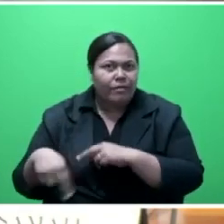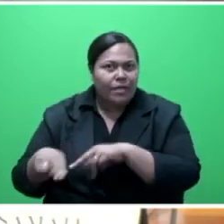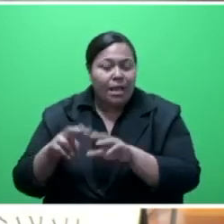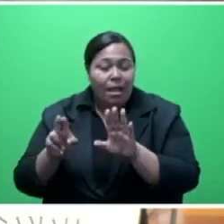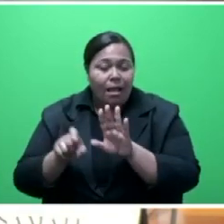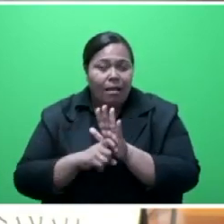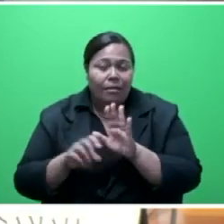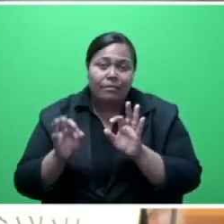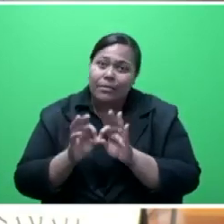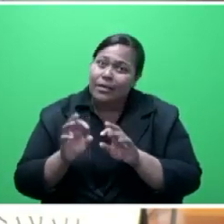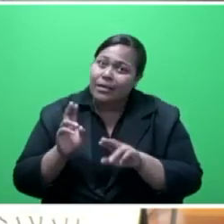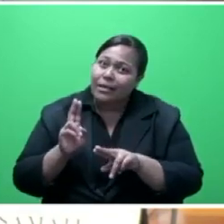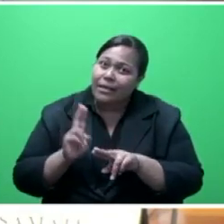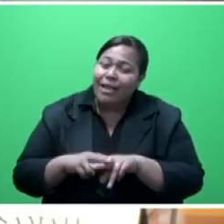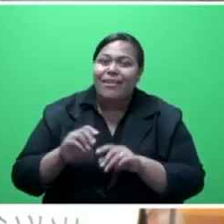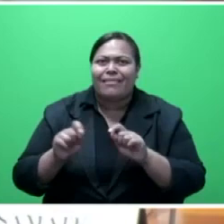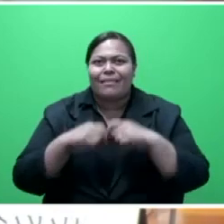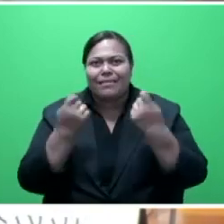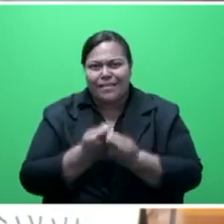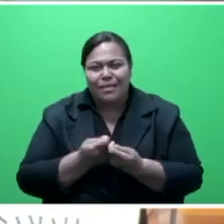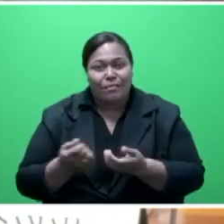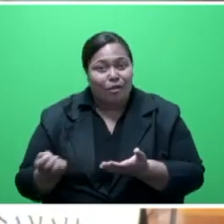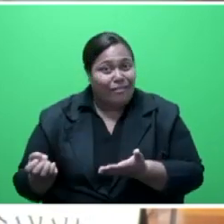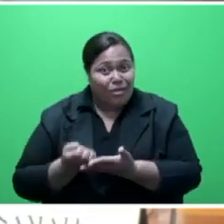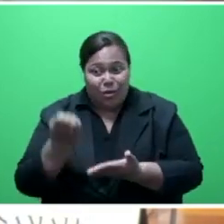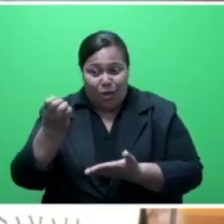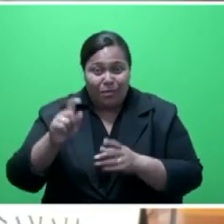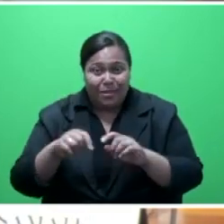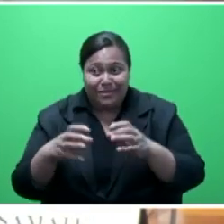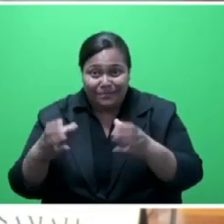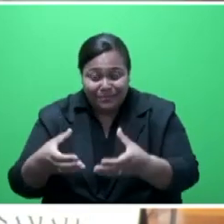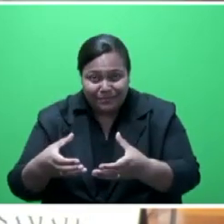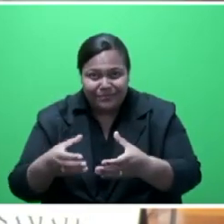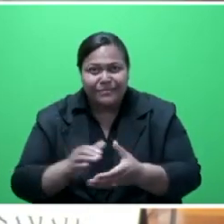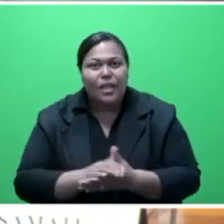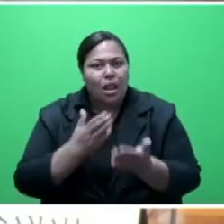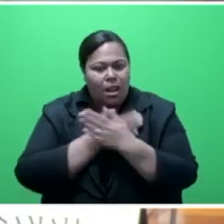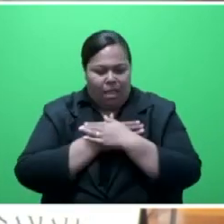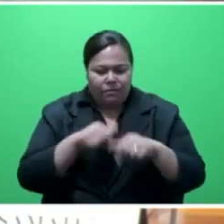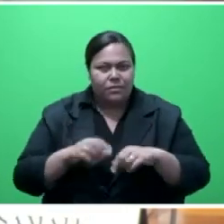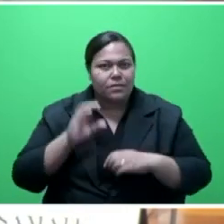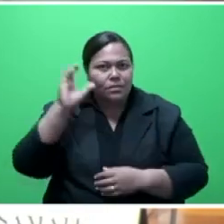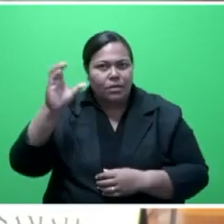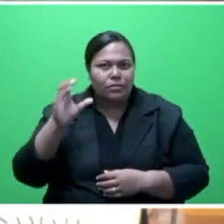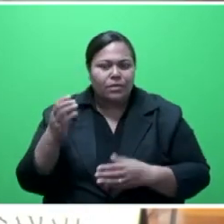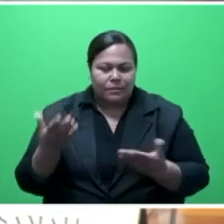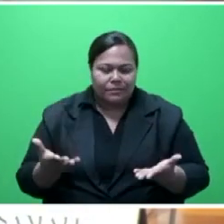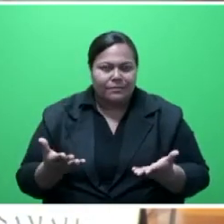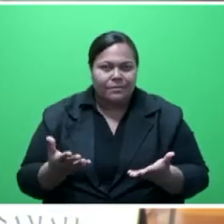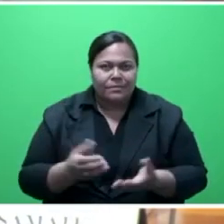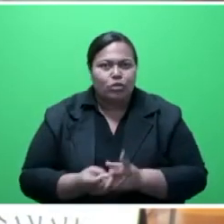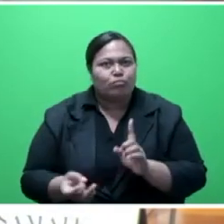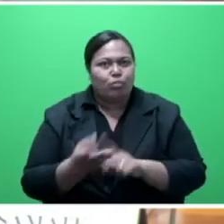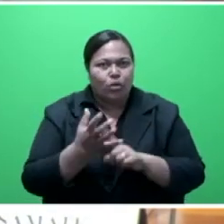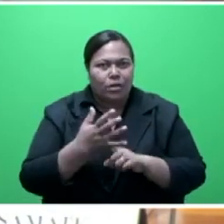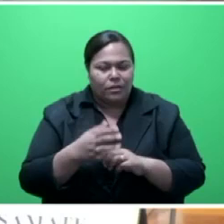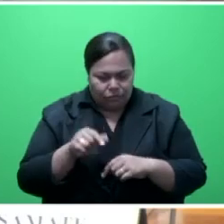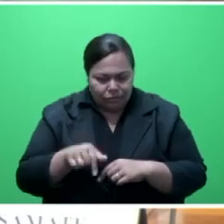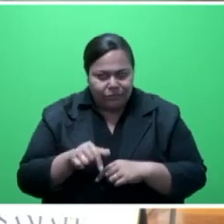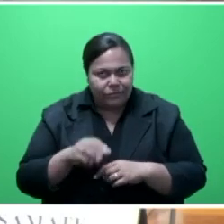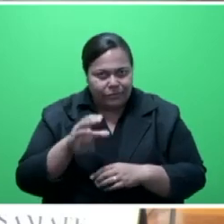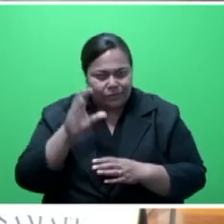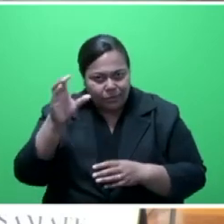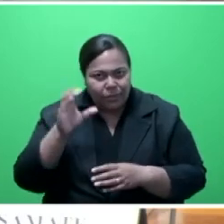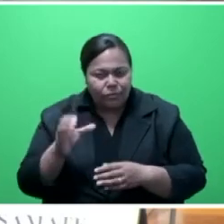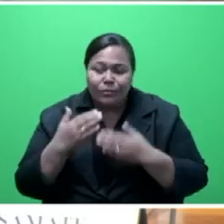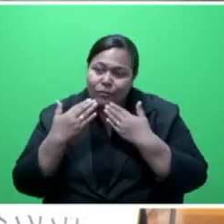Economy, whose love of their country has been the beating heart behind this budget's creative solutions. I want to thank those business